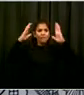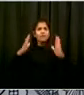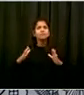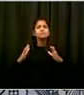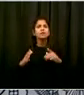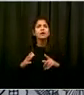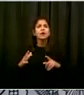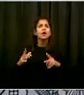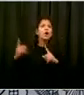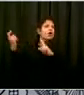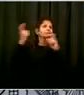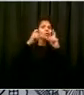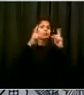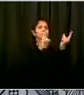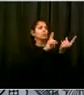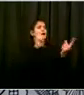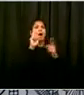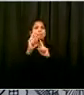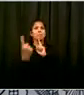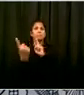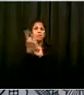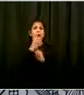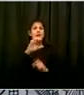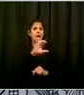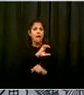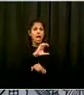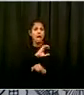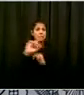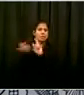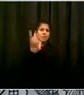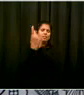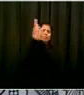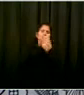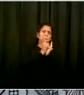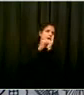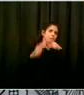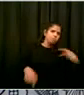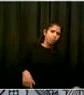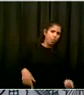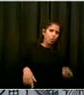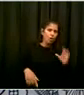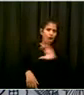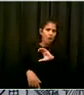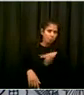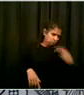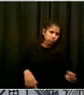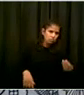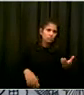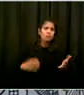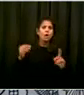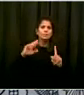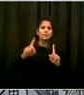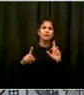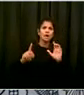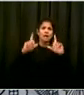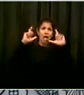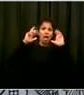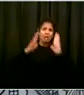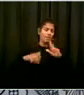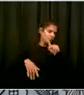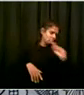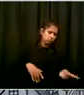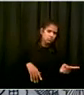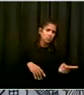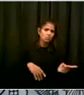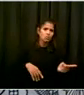incident? And just any thoughts on prevent any additional thoughts on preventing the situation from spiraling out of control? Yeah, Sean, I